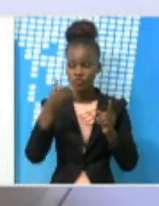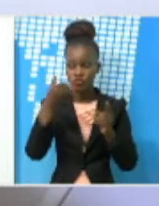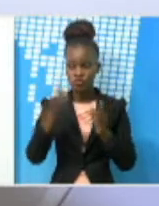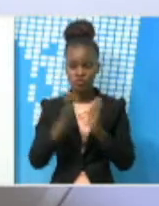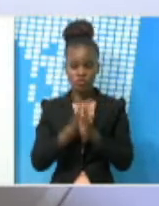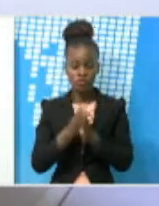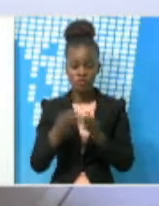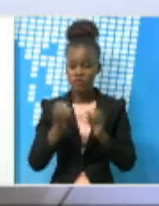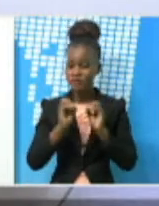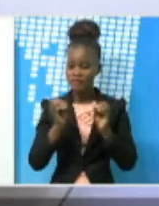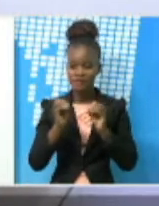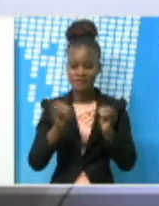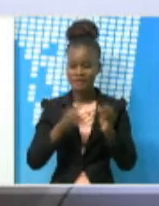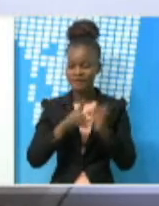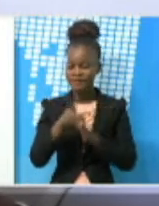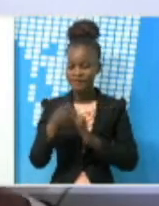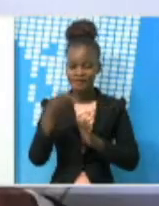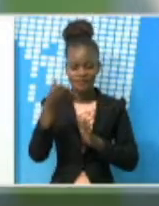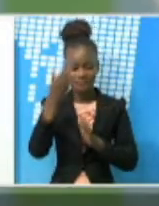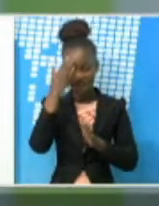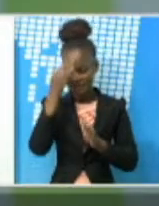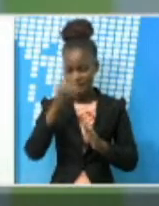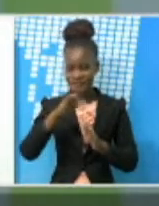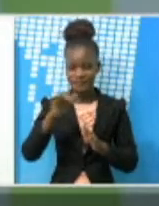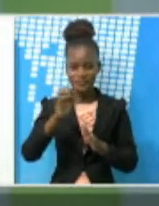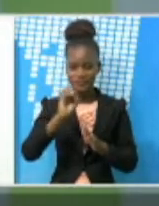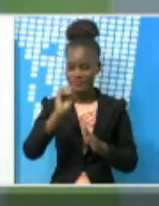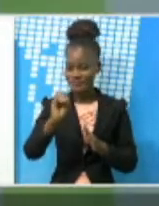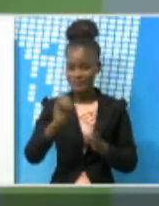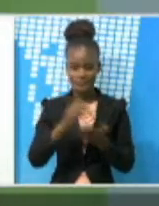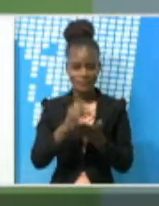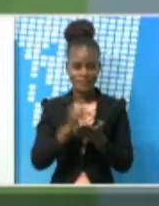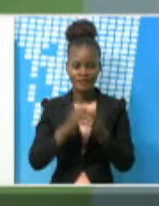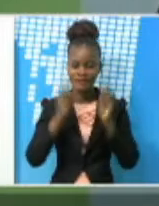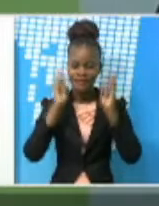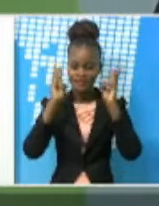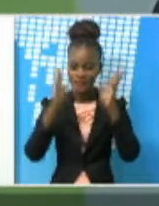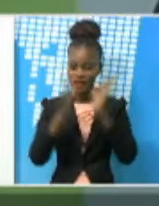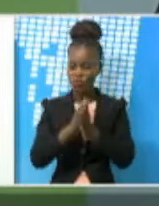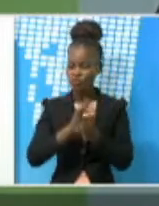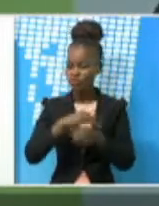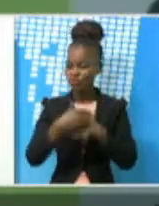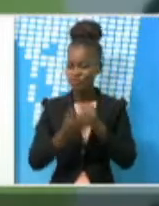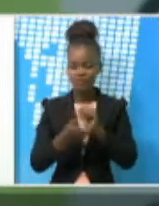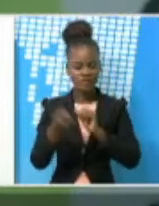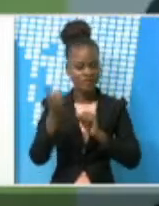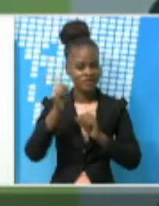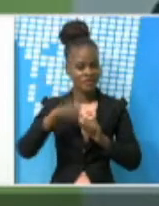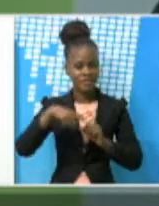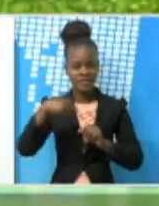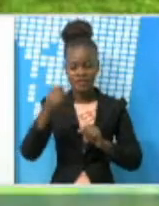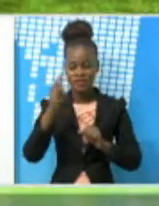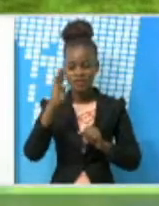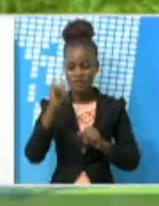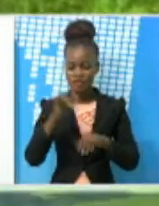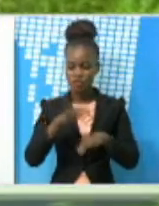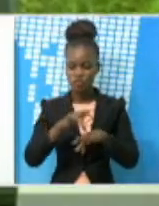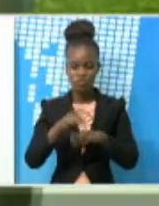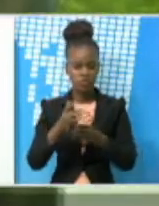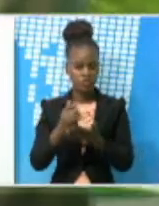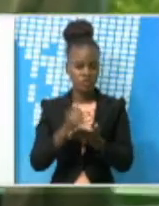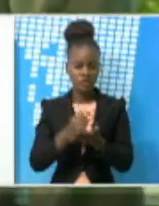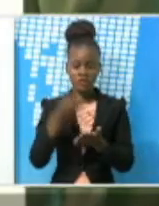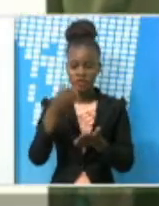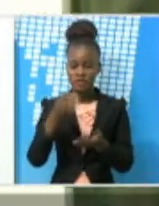at Uganda Development Bank, says that the bank will stimulate green economic growth by coordinating green financing